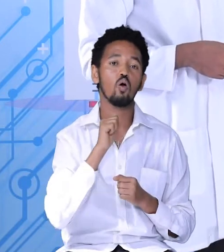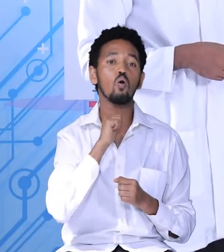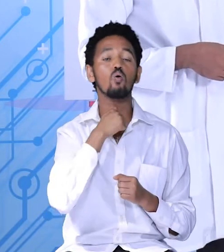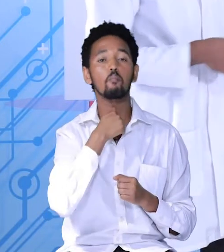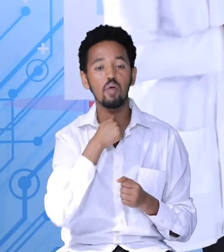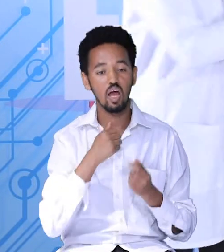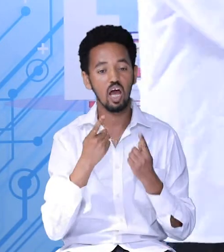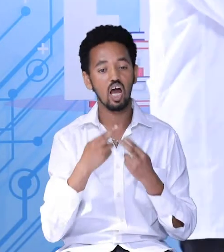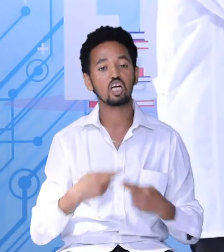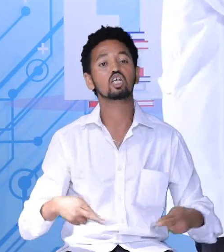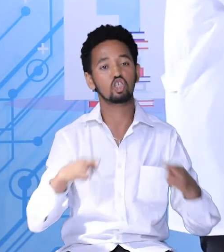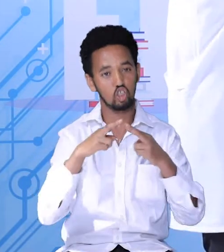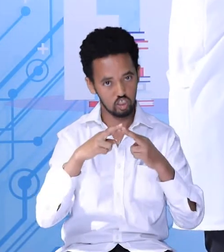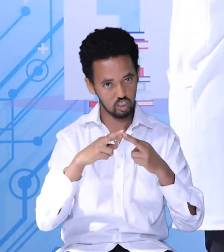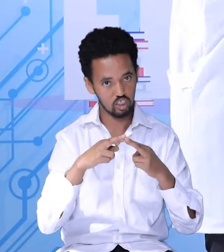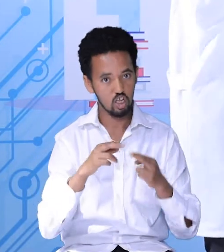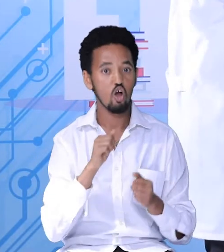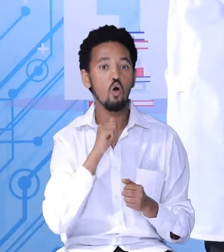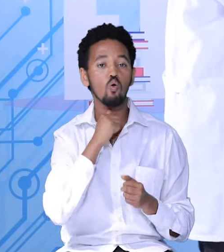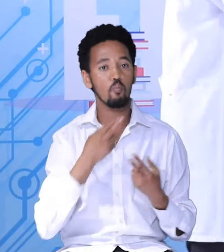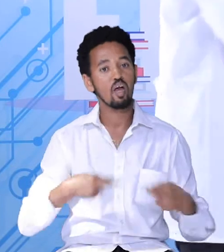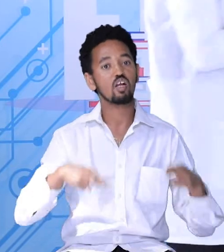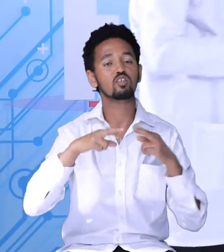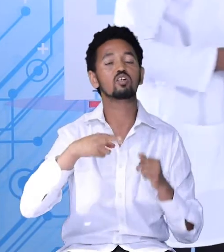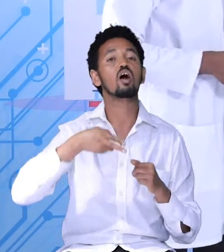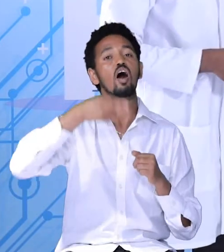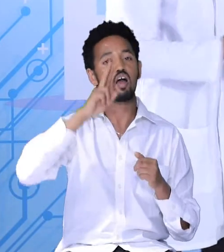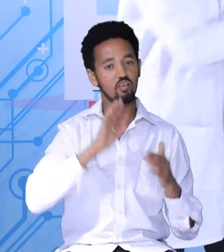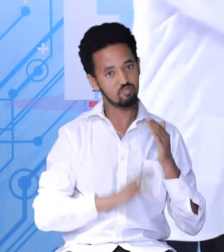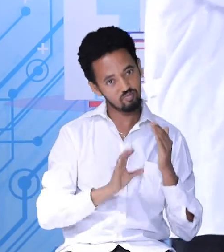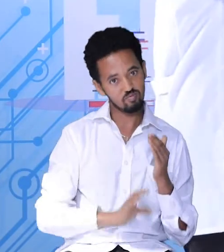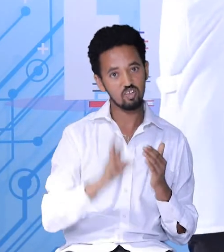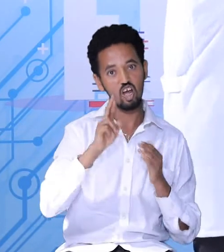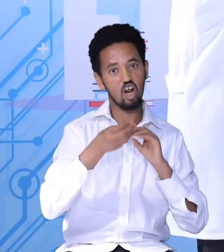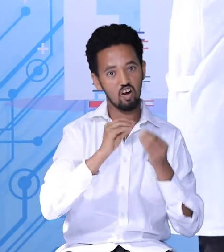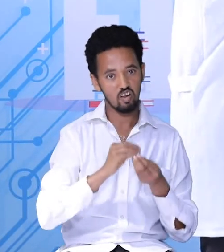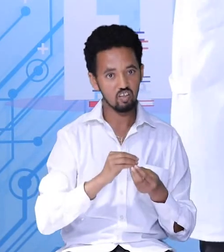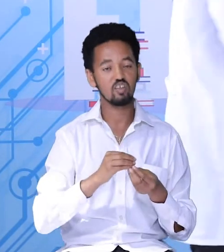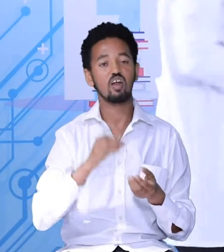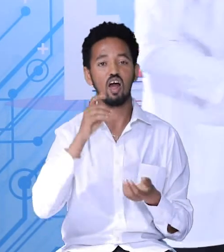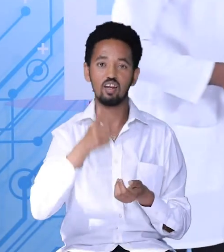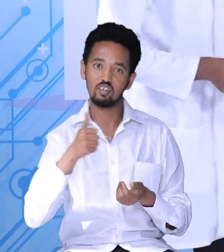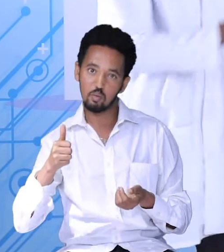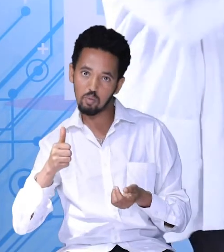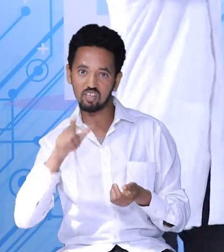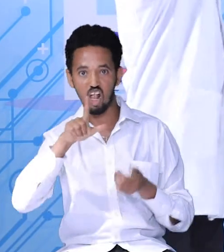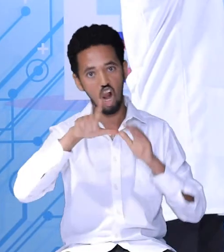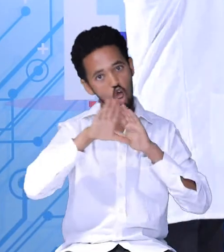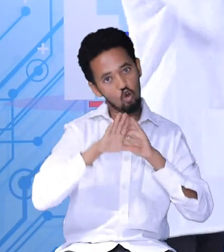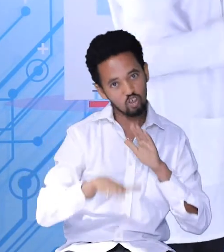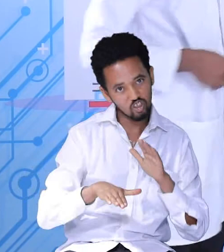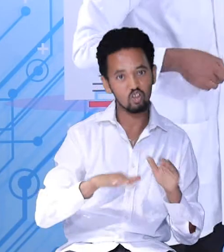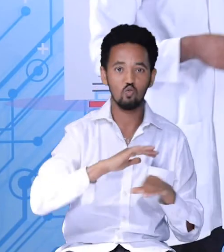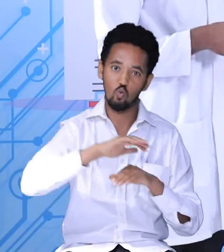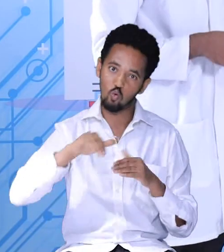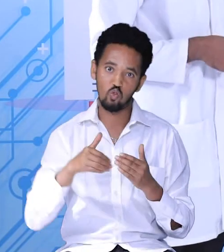When we say this one, Oromia region had the highest total fertility rate and Addis Ababa the lowest total fertility